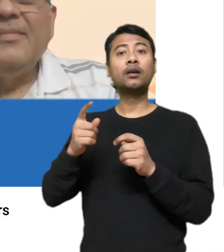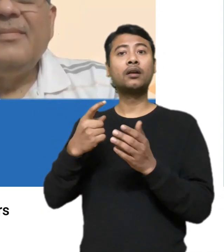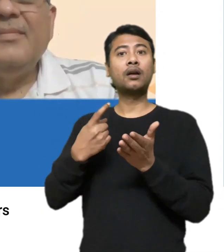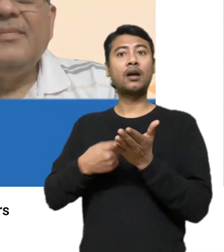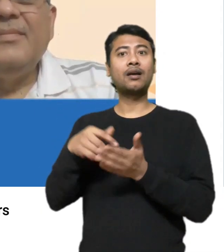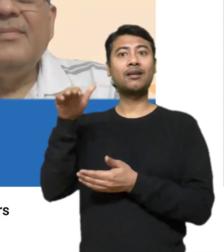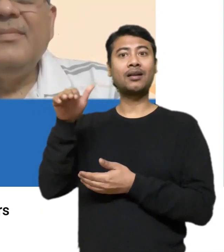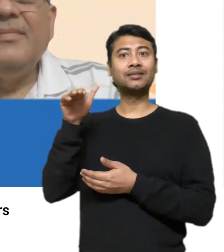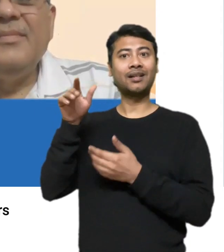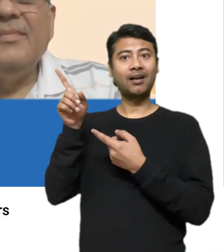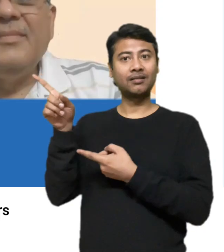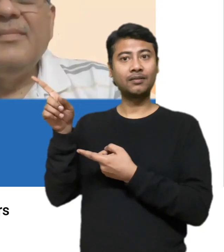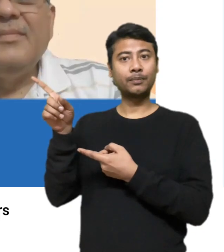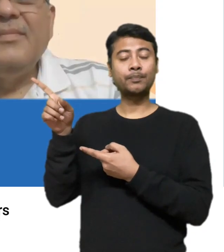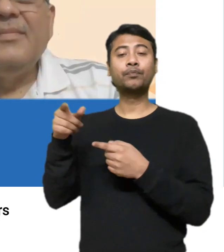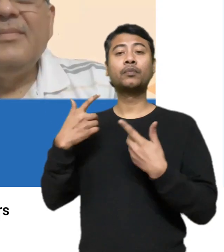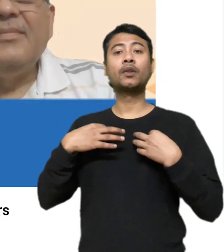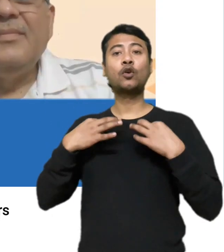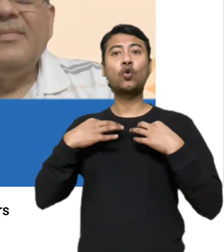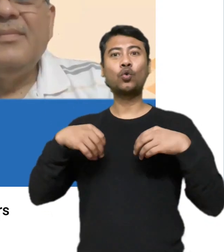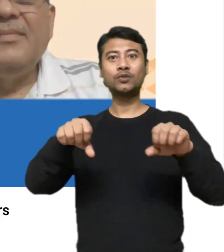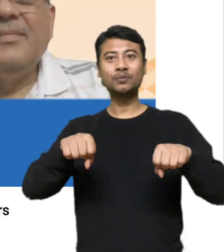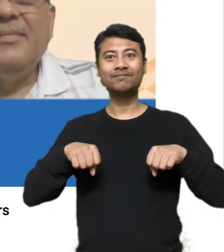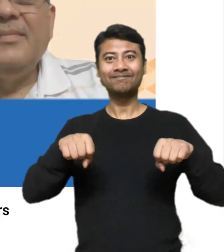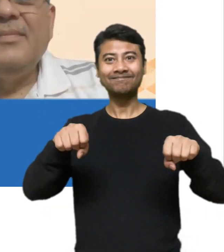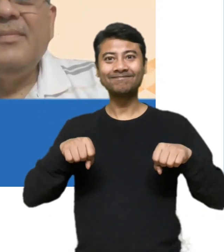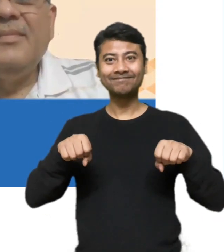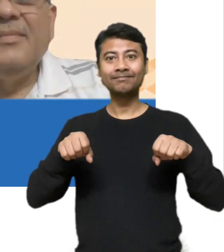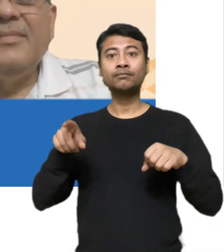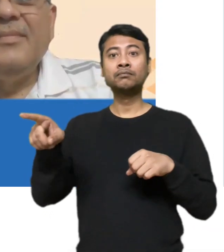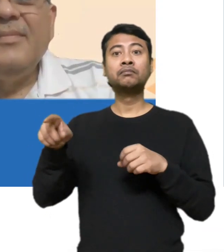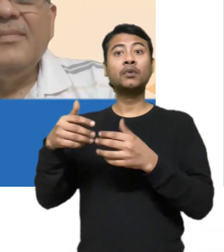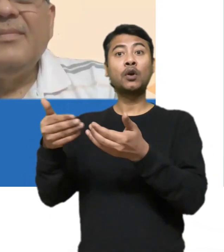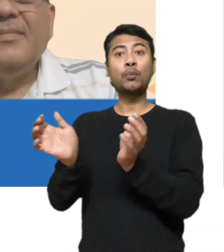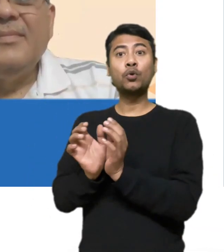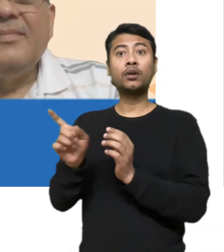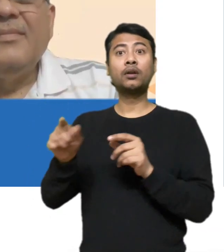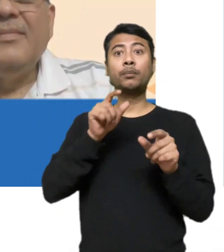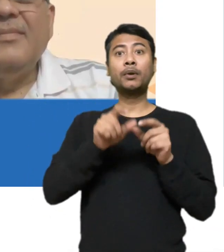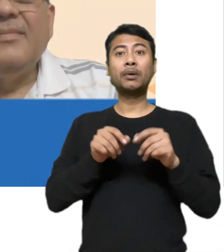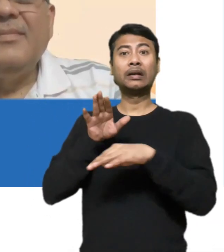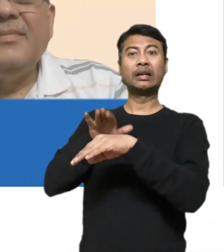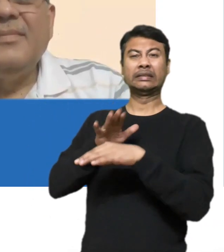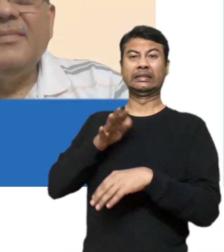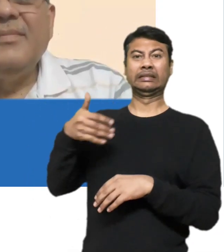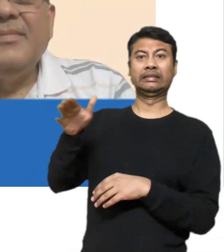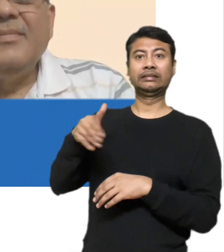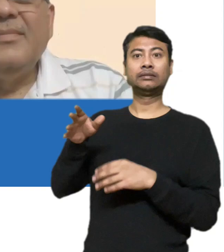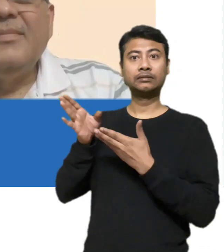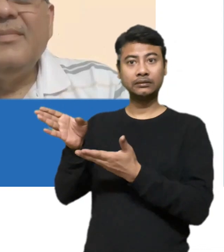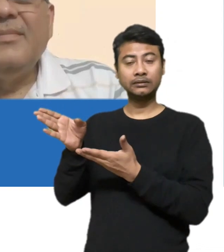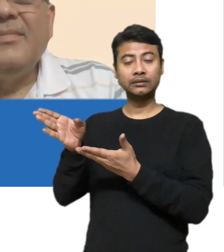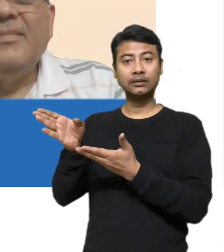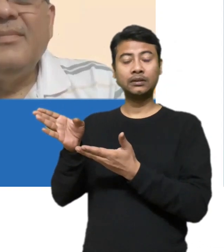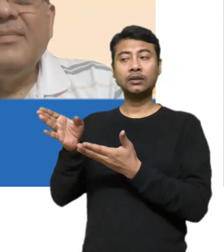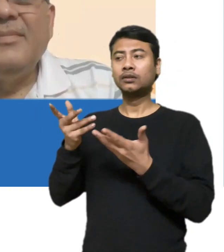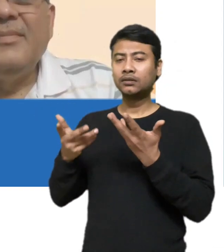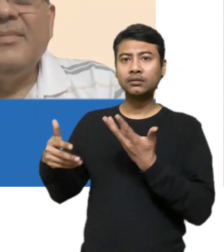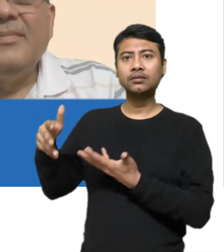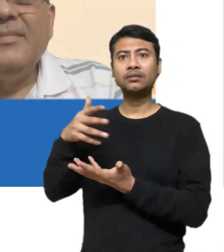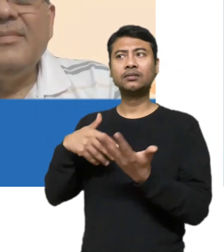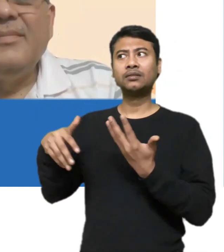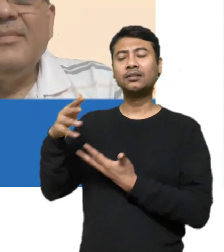people in Rajasthan. And that's where I found myself. It's really that what I found myself. And